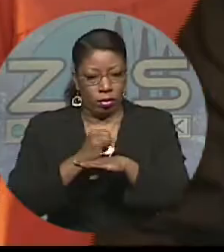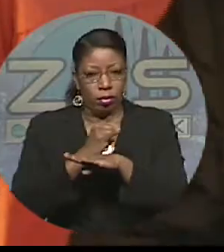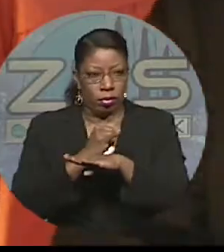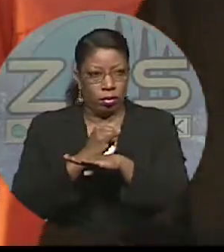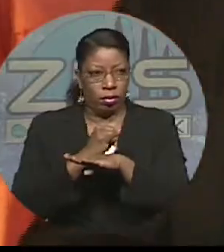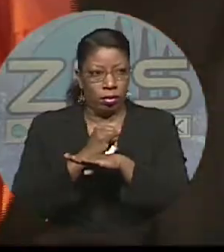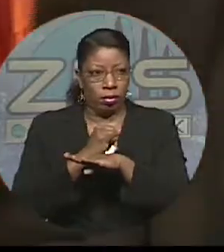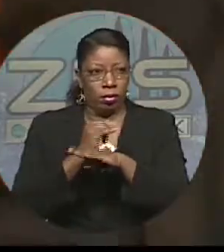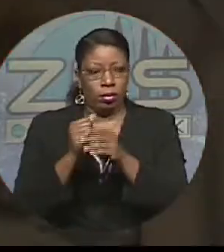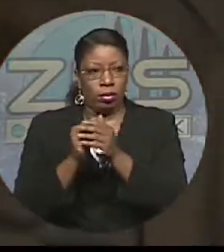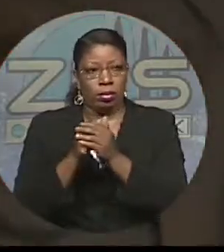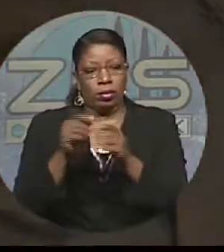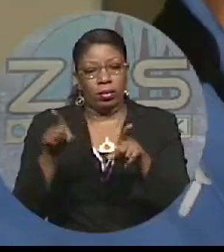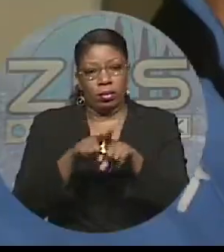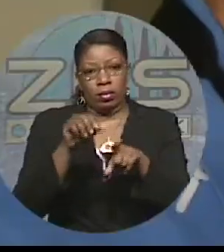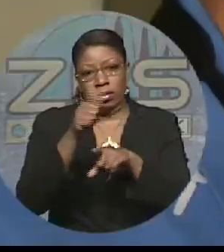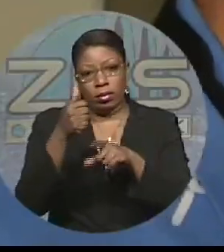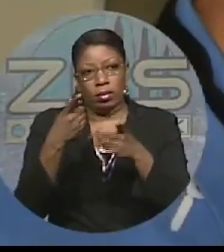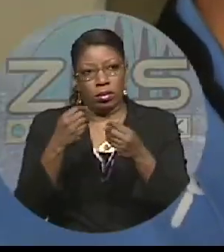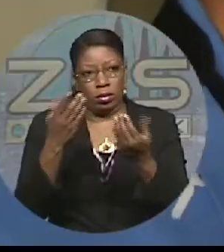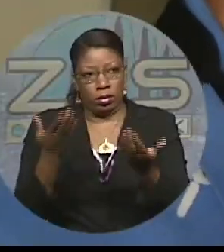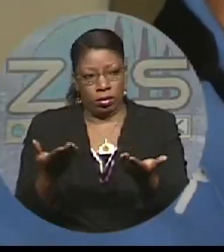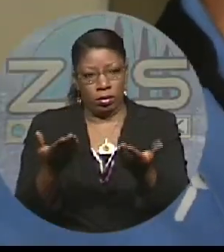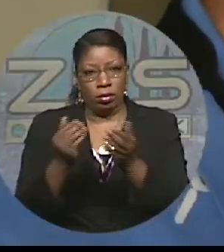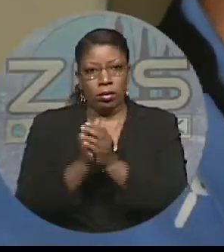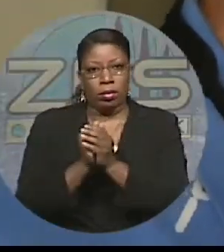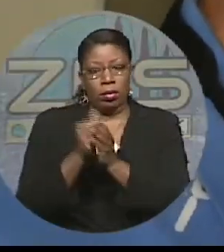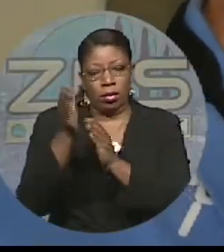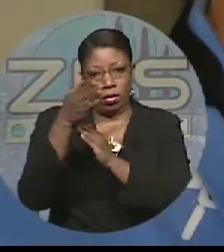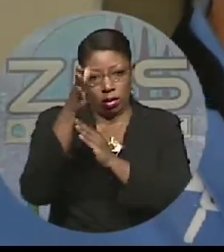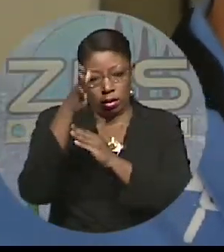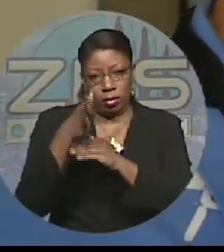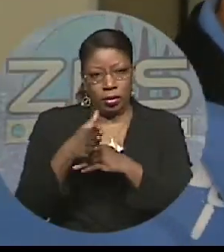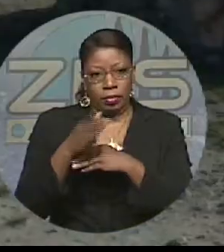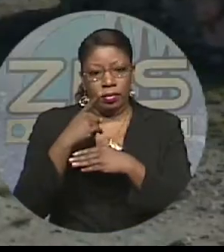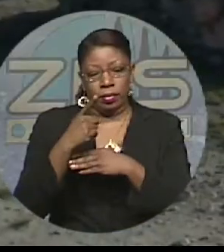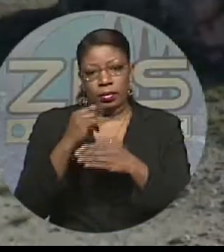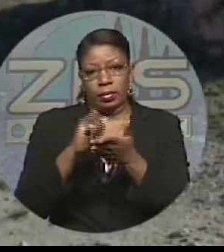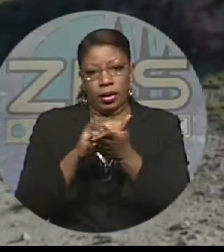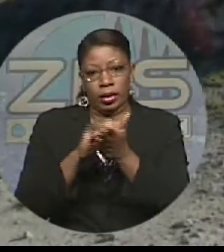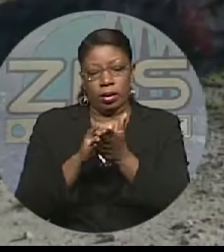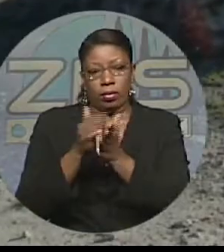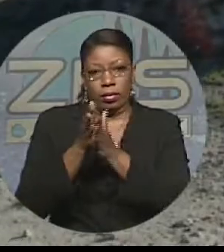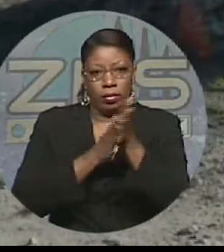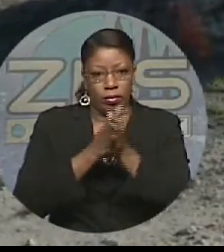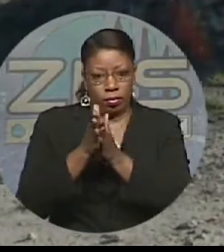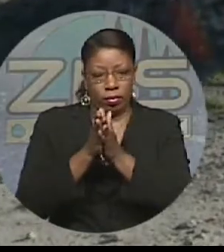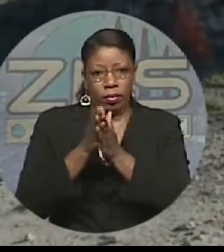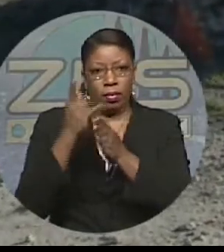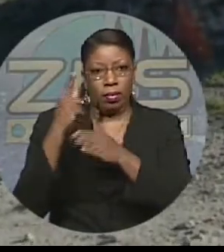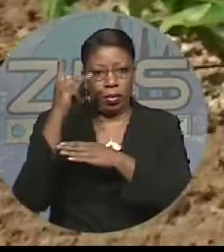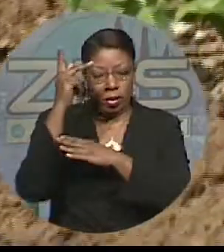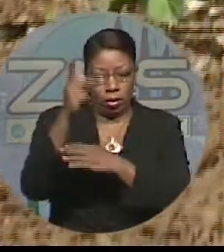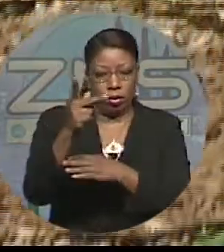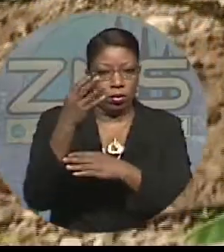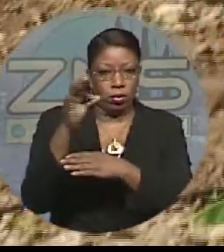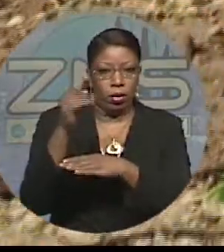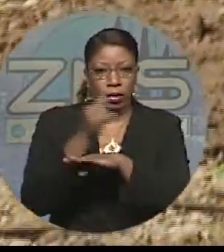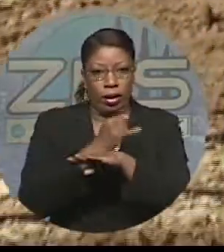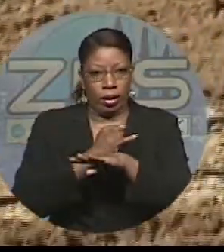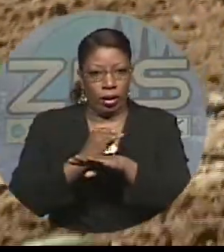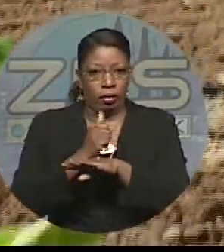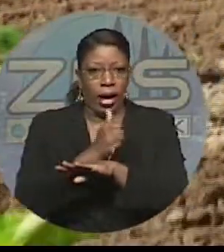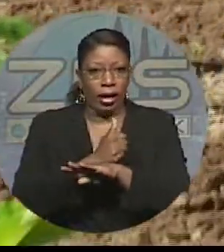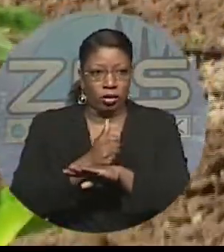Leedons are doing here and as others are doing. Fisherman Bev Landstreet, he says they are excited about the potential of Andros, and having a major research facility